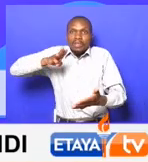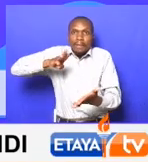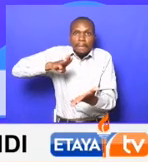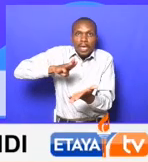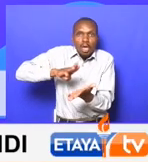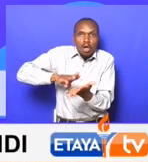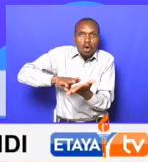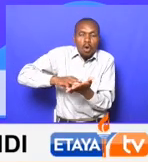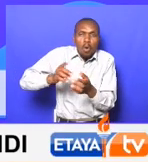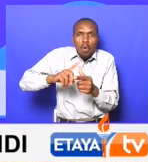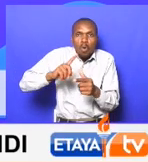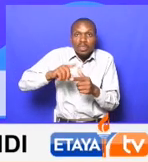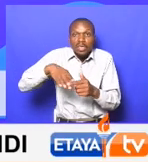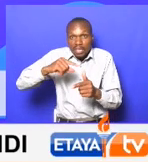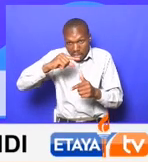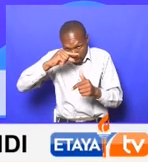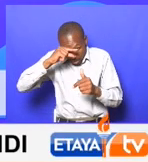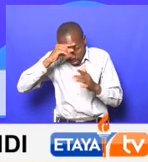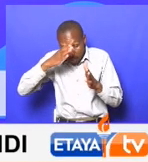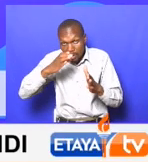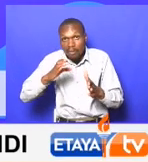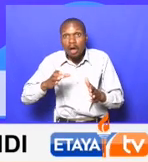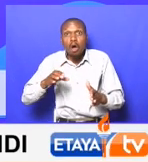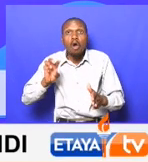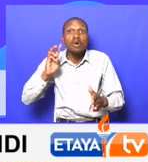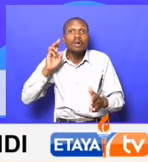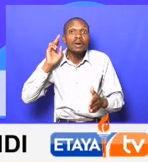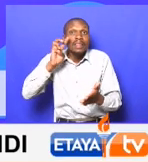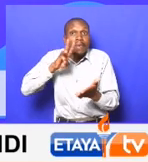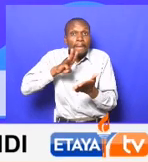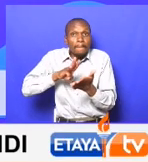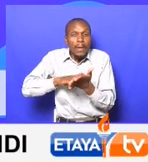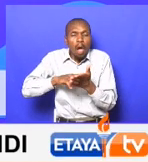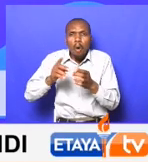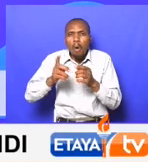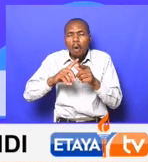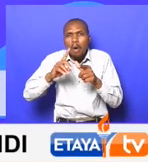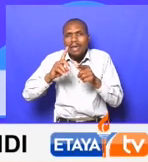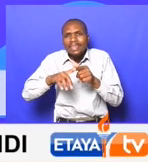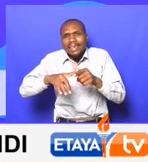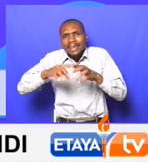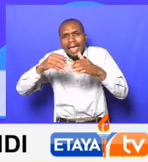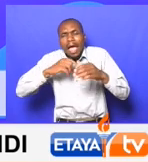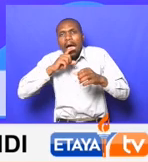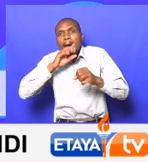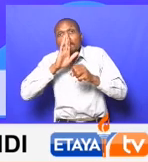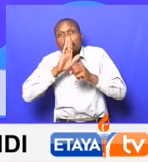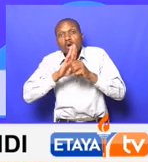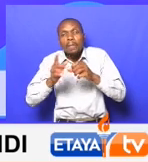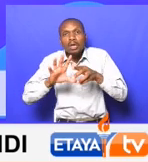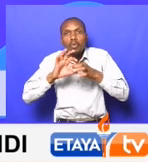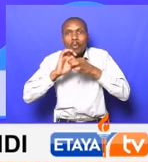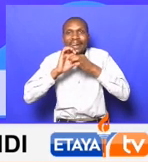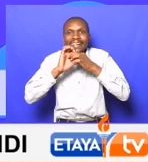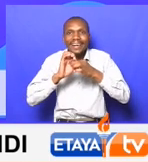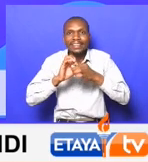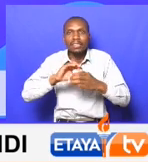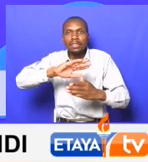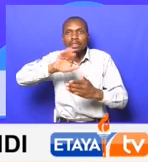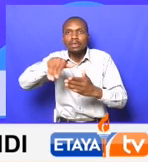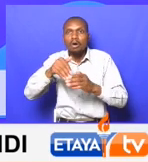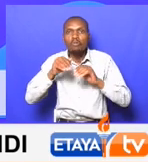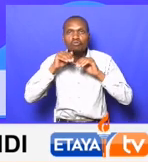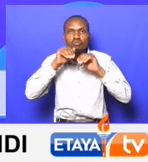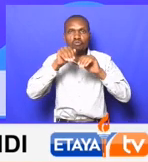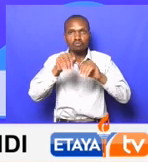Governor wie county ejo Dr. Ochilo Ayako niga ire alire ire yoko chia kubwate siyabale mibonsi ilioko